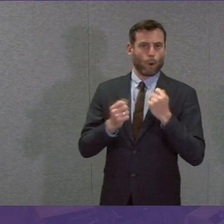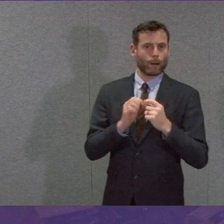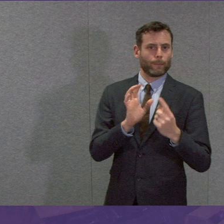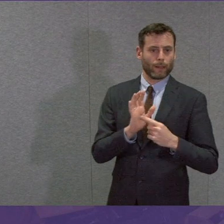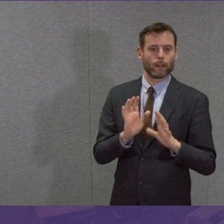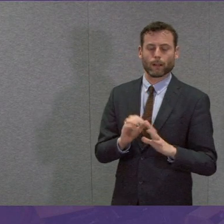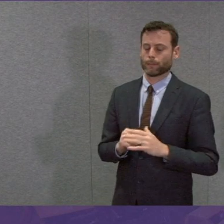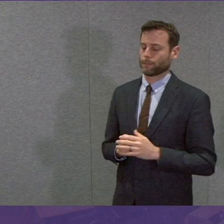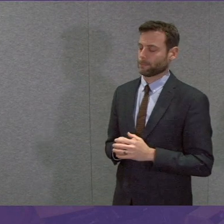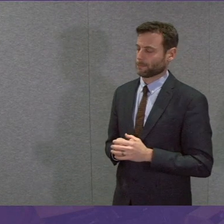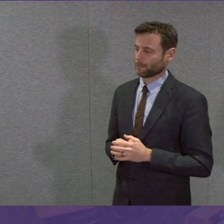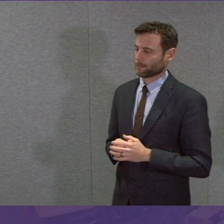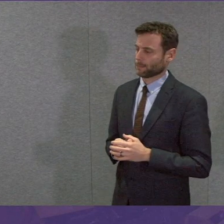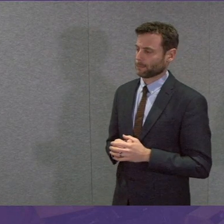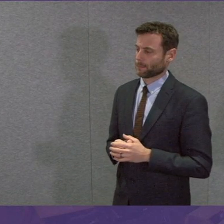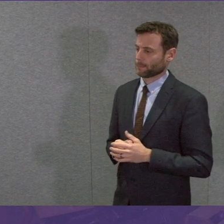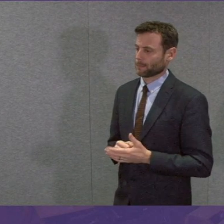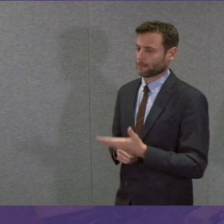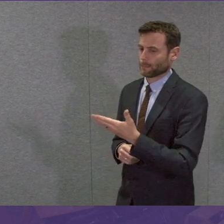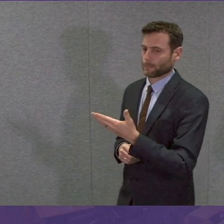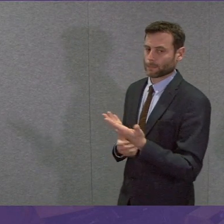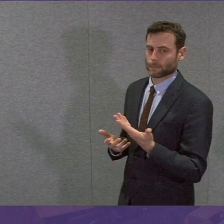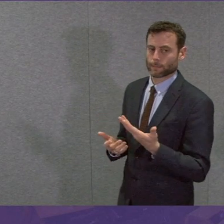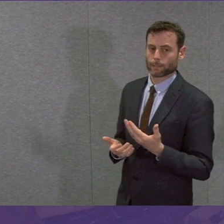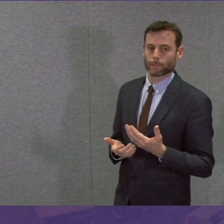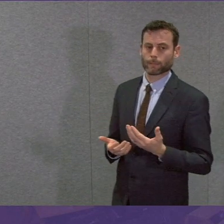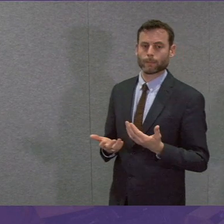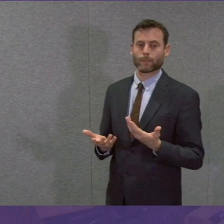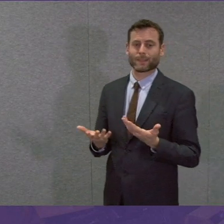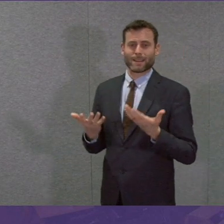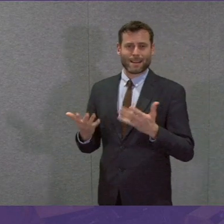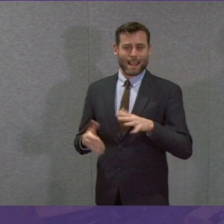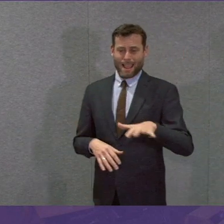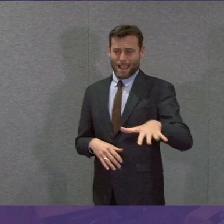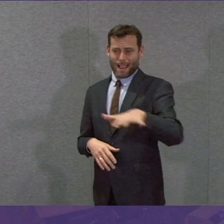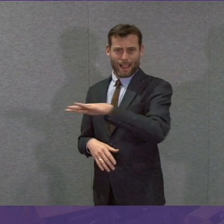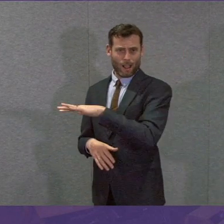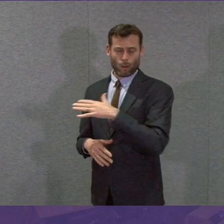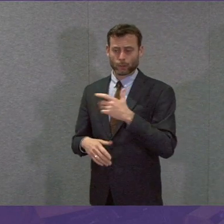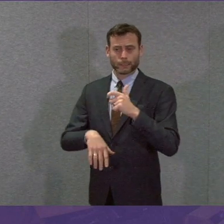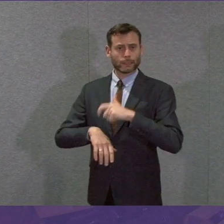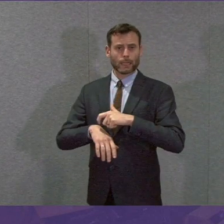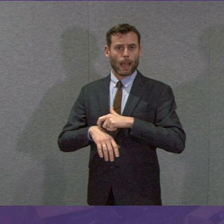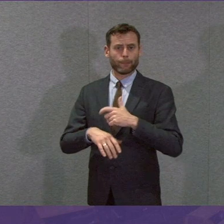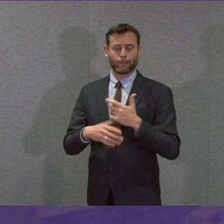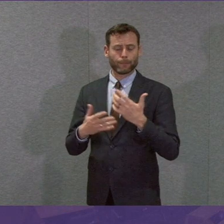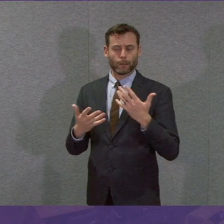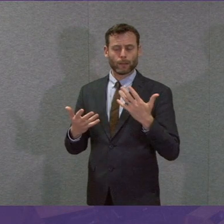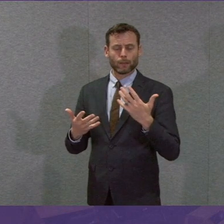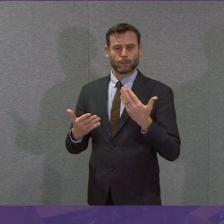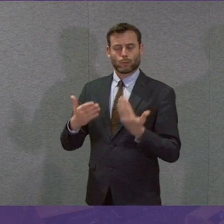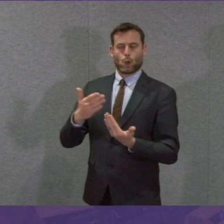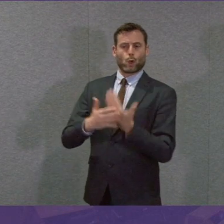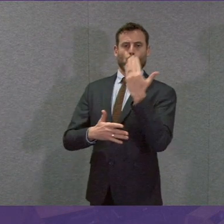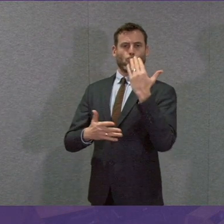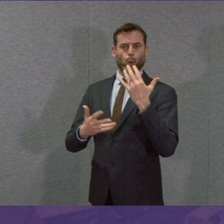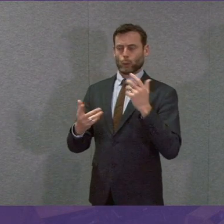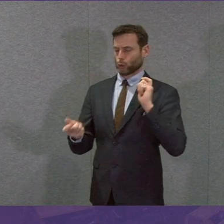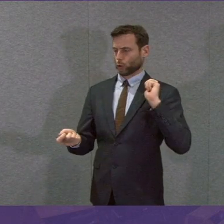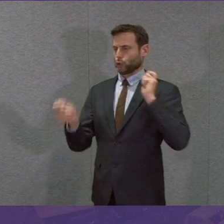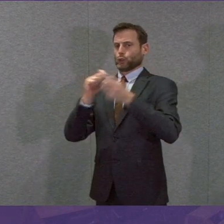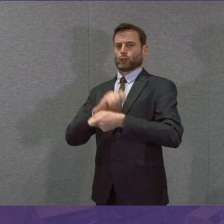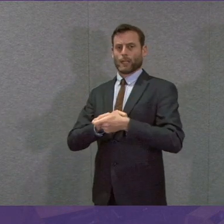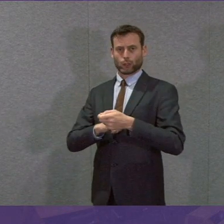Willie Rennie, followed by Emma Harper. I mean, I think these powers are inevitable in these extreme circumstances. Nevertheless, I'm sure the Cabinet Secretary will understand